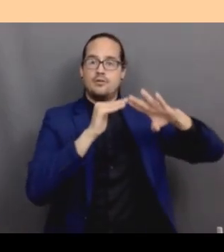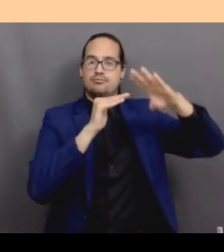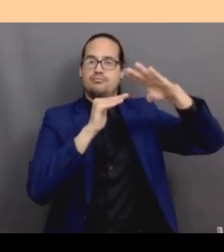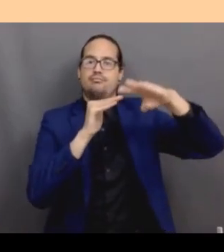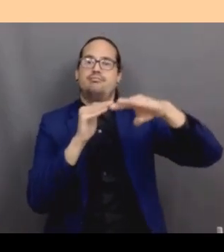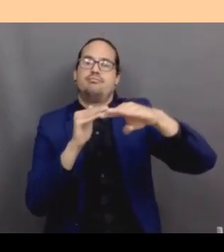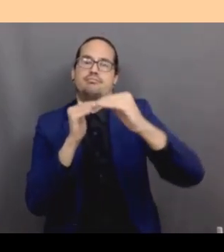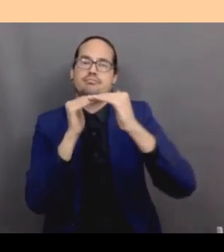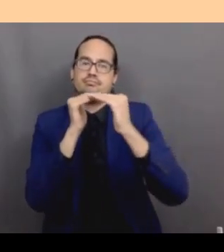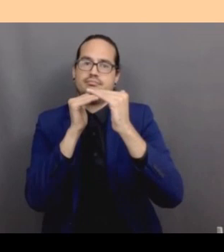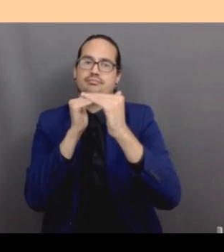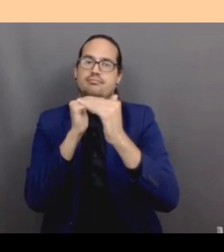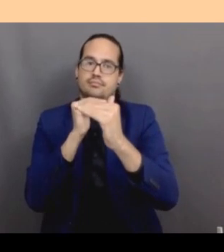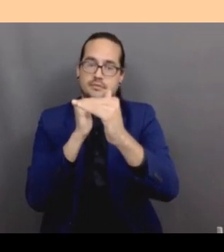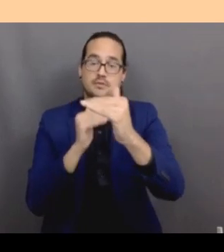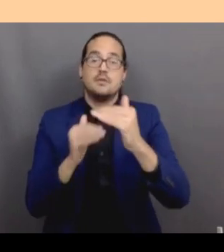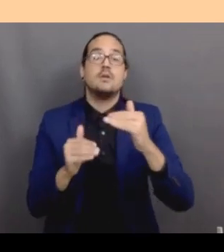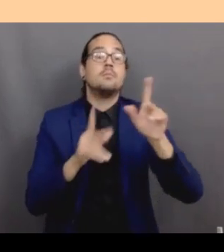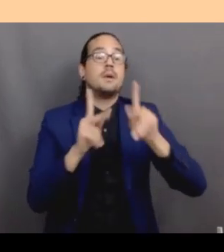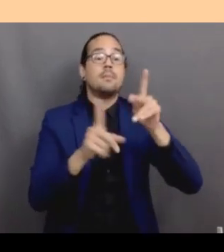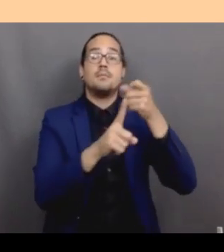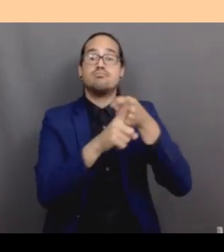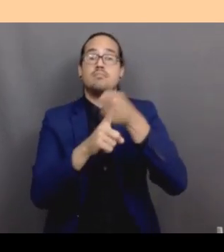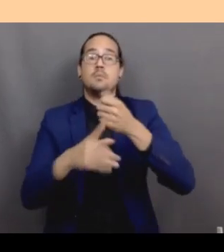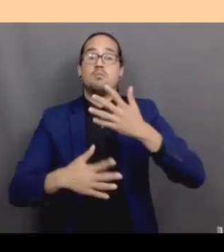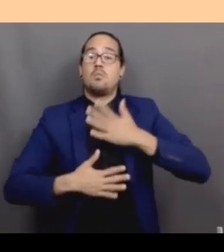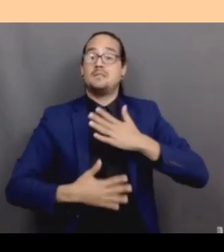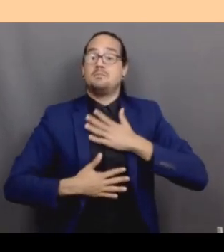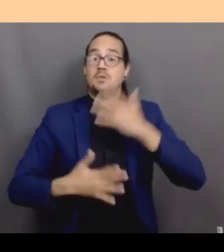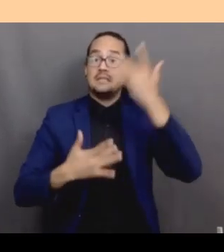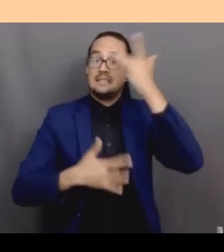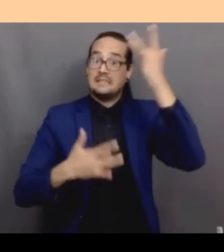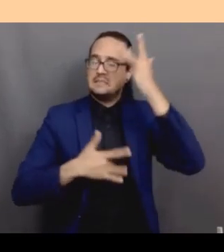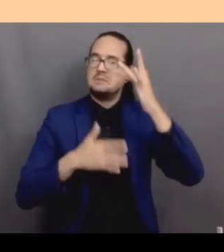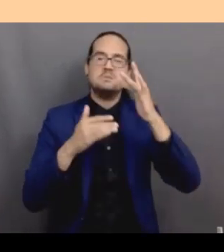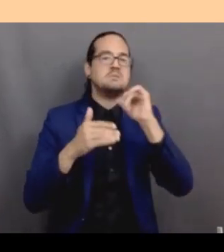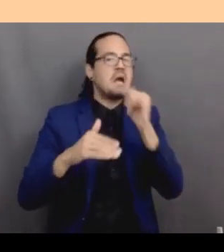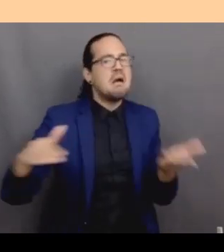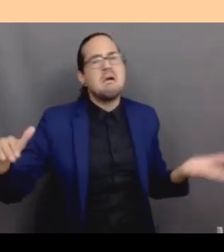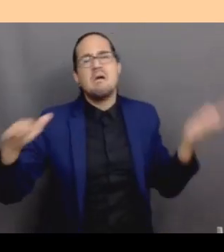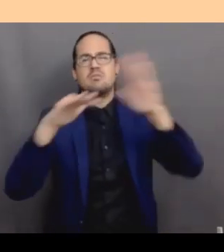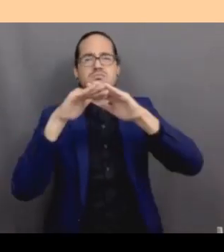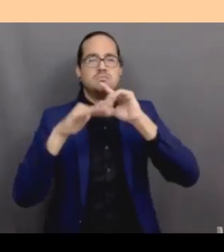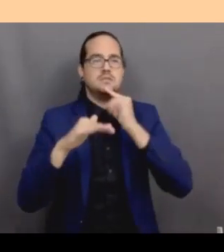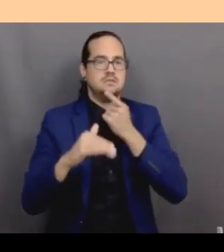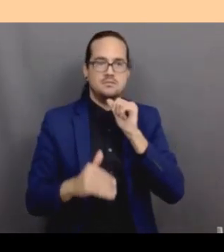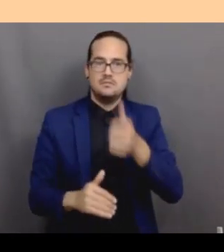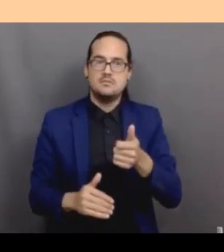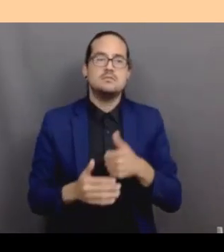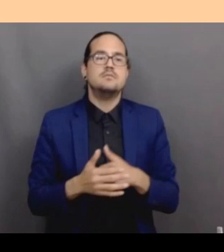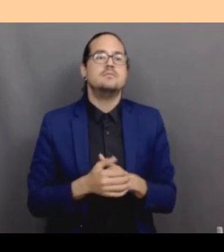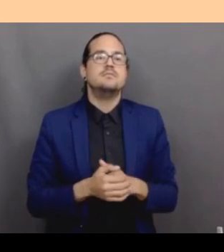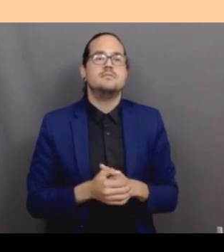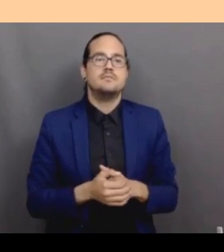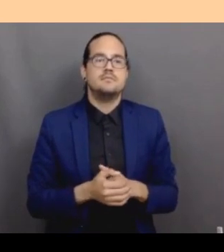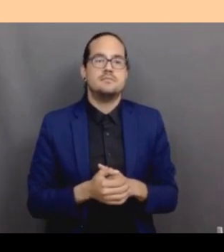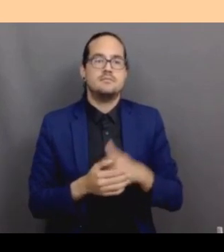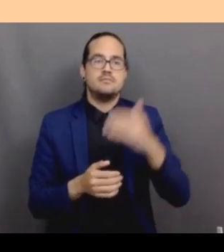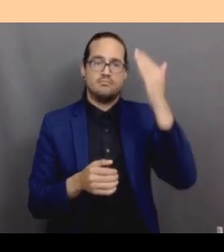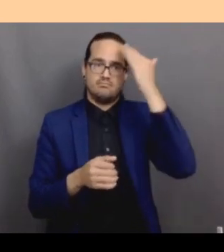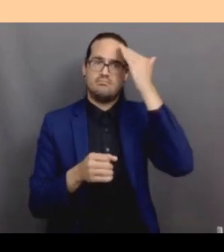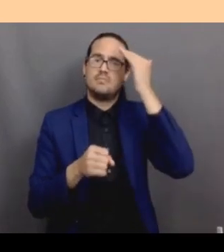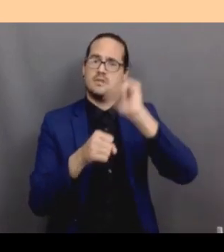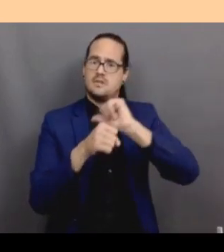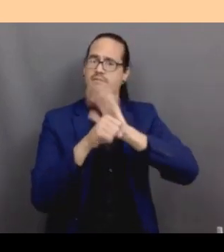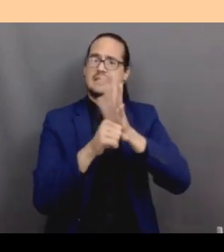out there, but we do know that COVID-19 is transmitting in our community. And as many people have seen, one of our key indicators for lifting shelter in